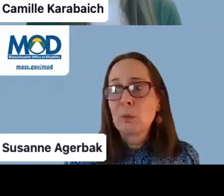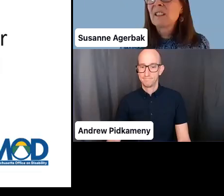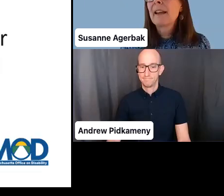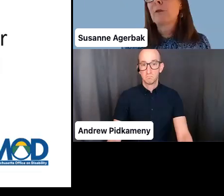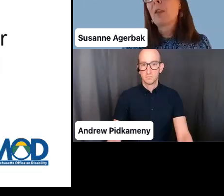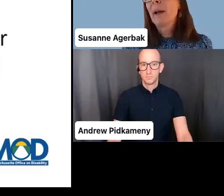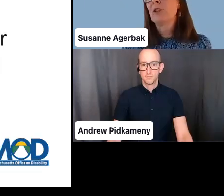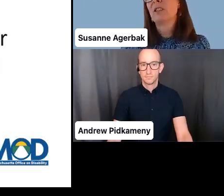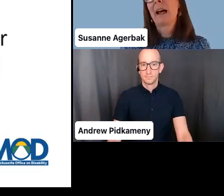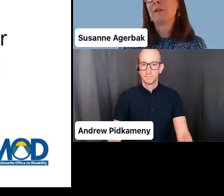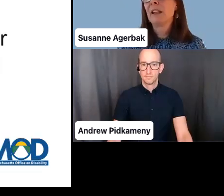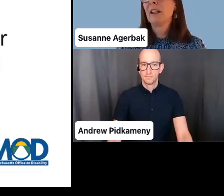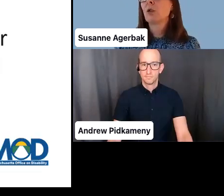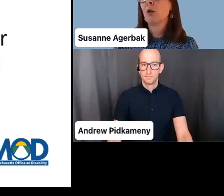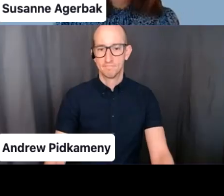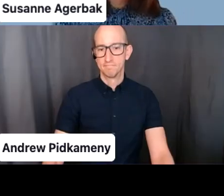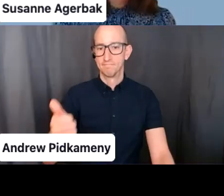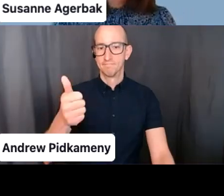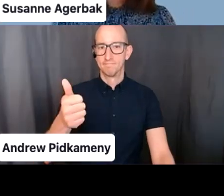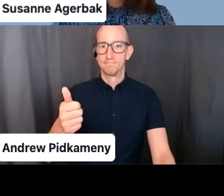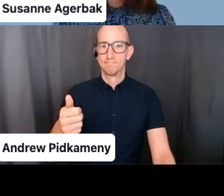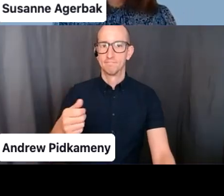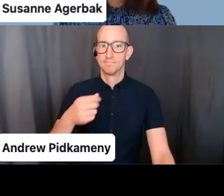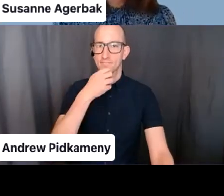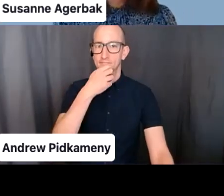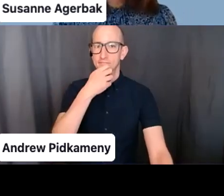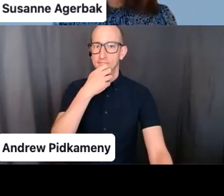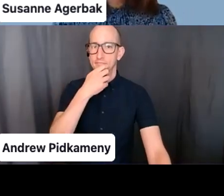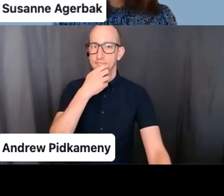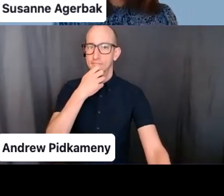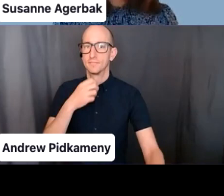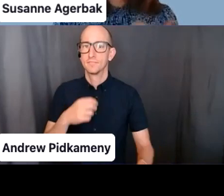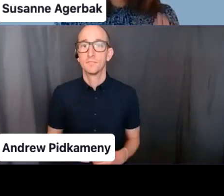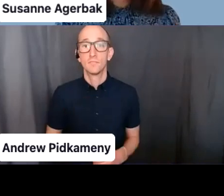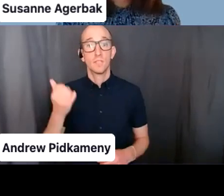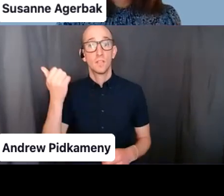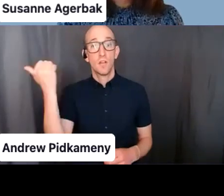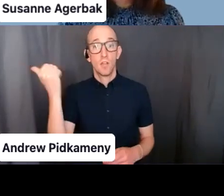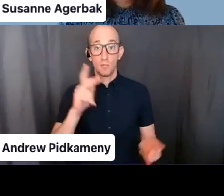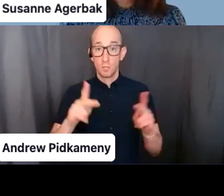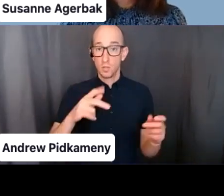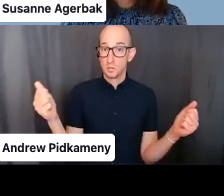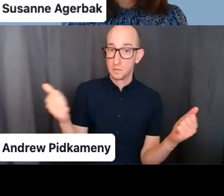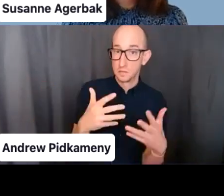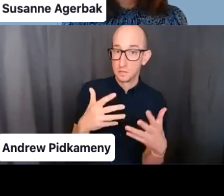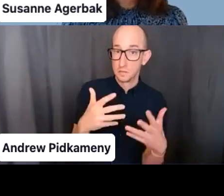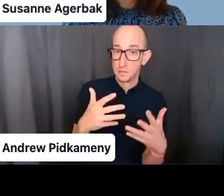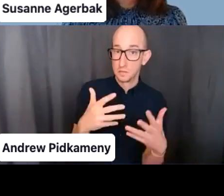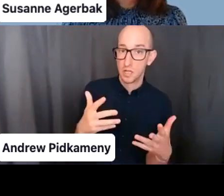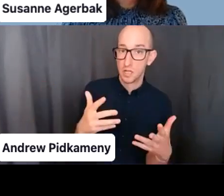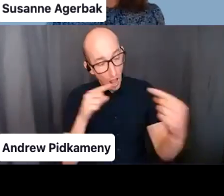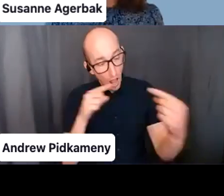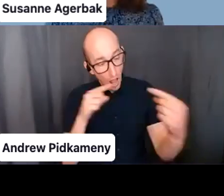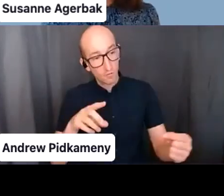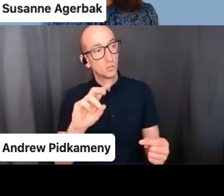As we said, if other patrons have fears of or allergies to dogs, you need to look for ways to accommodate